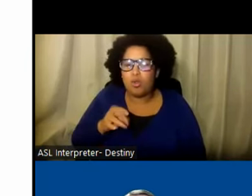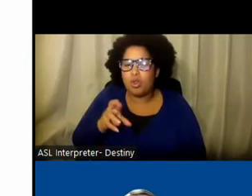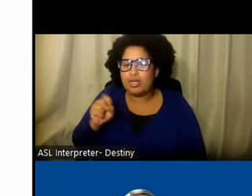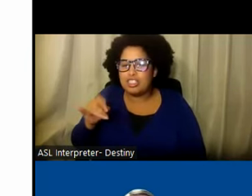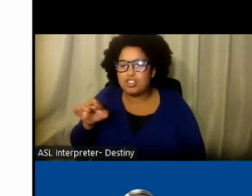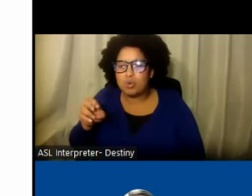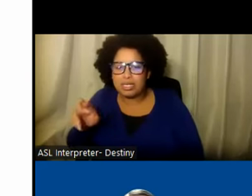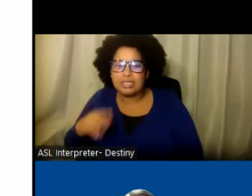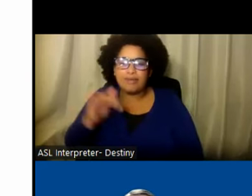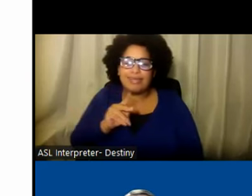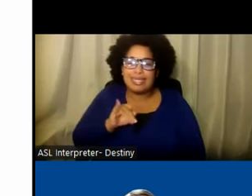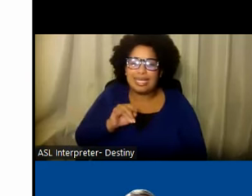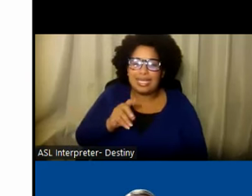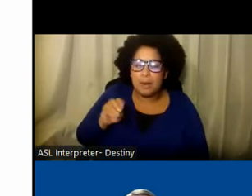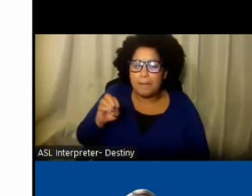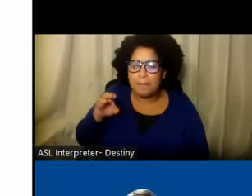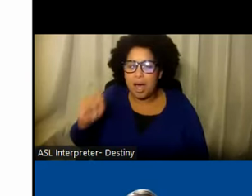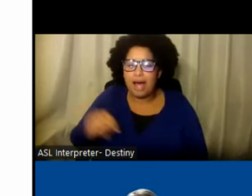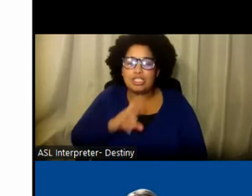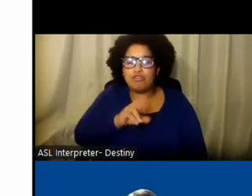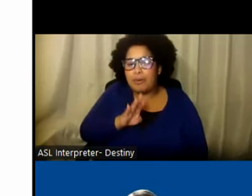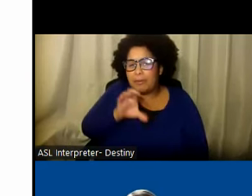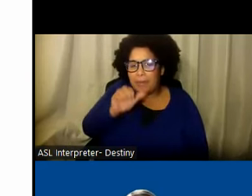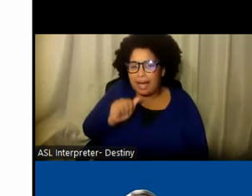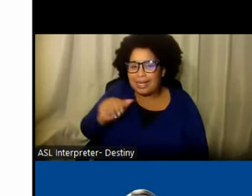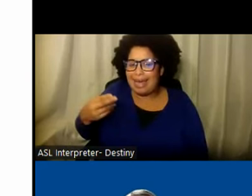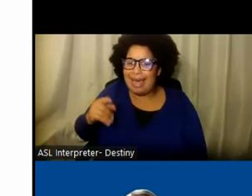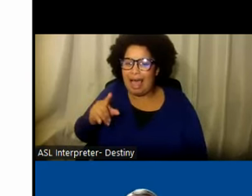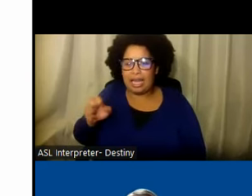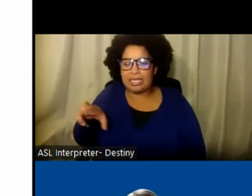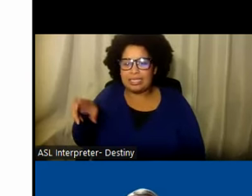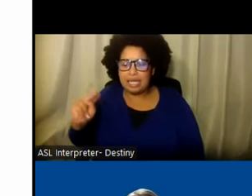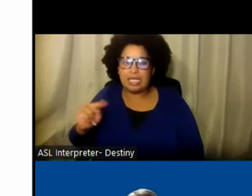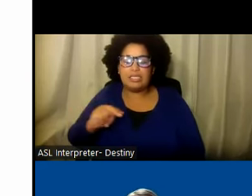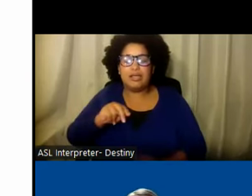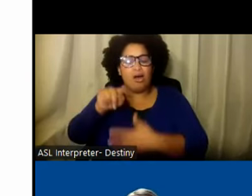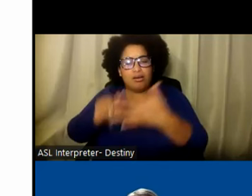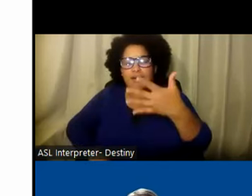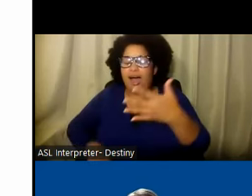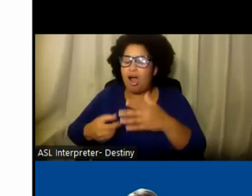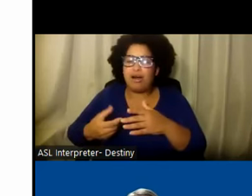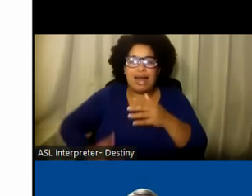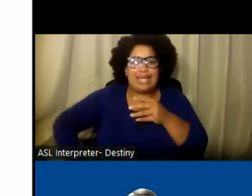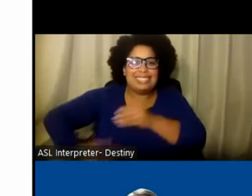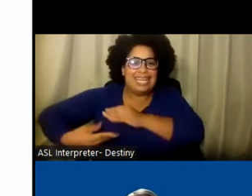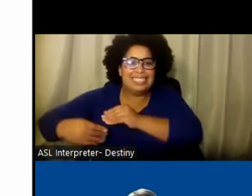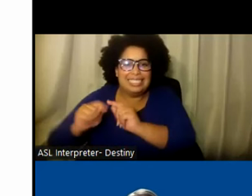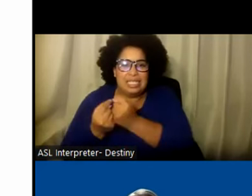Kate Kinnamont, and Rebecca Helgeson. So thank you to all of our extended team members. Next slide.